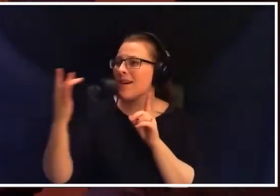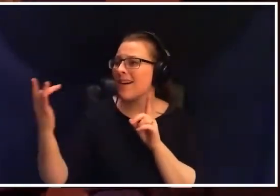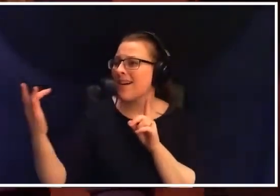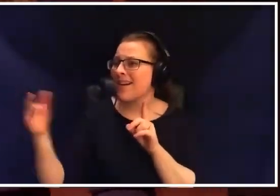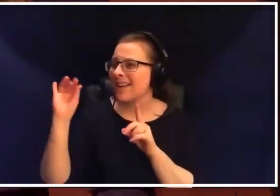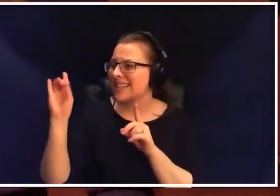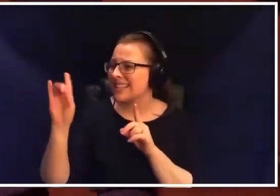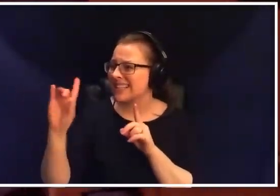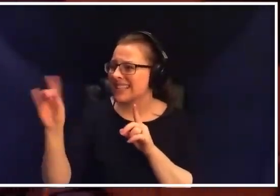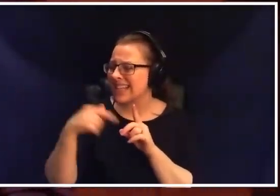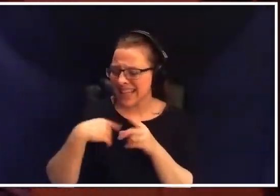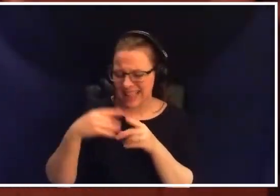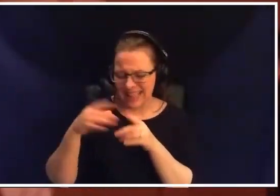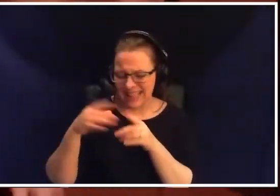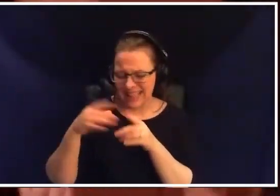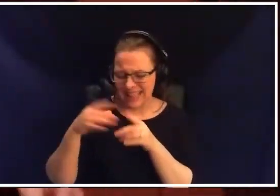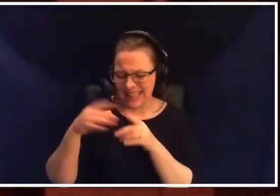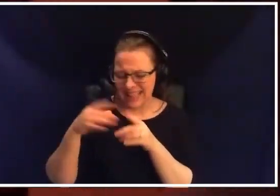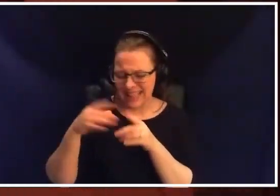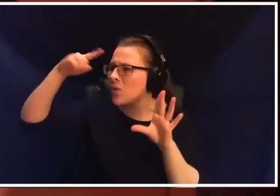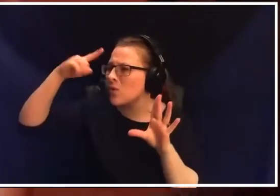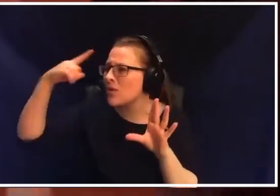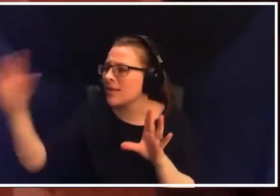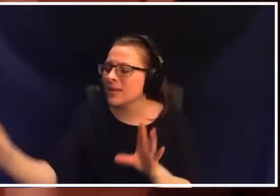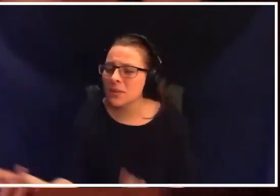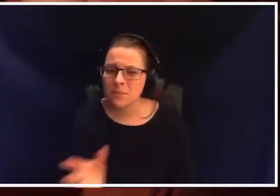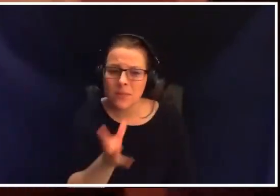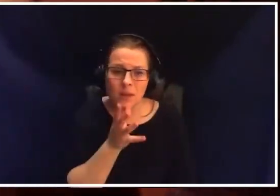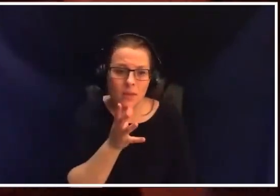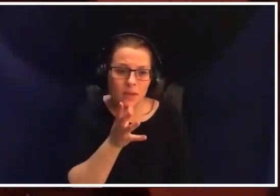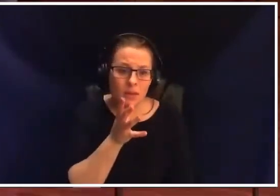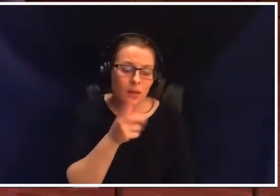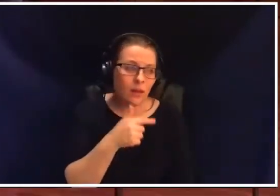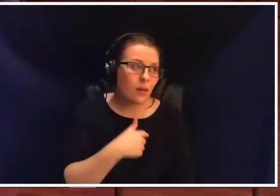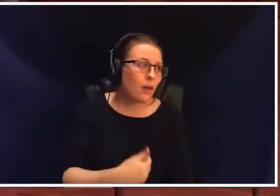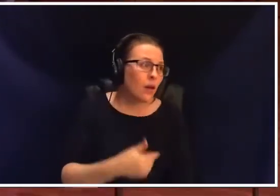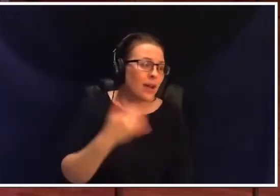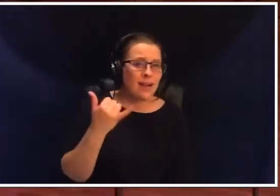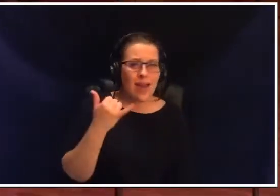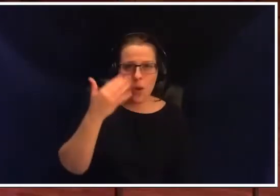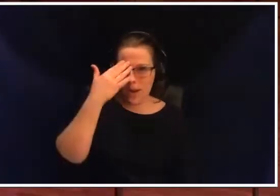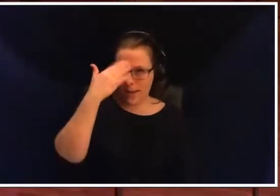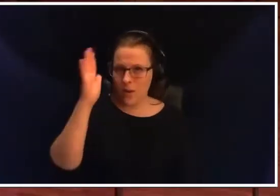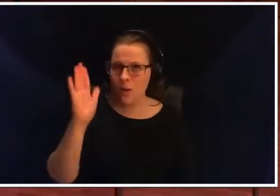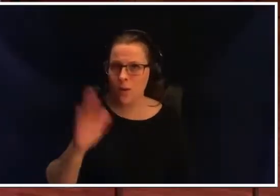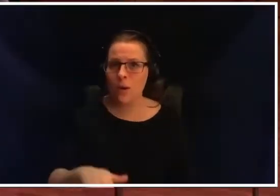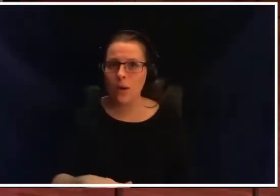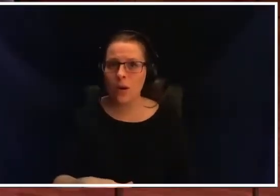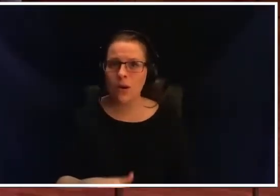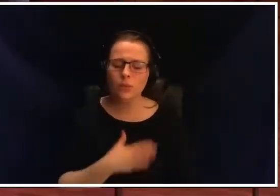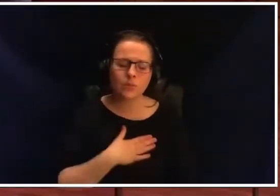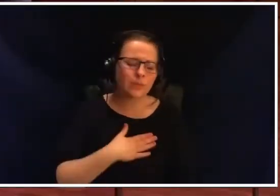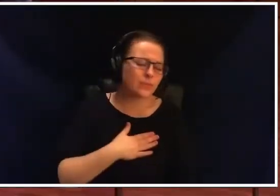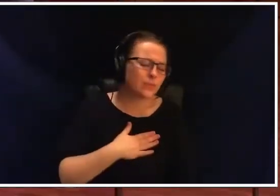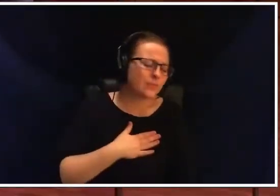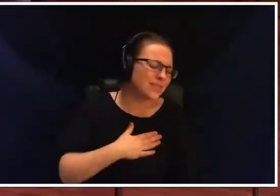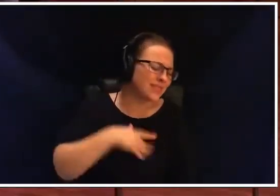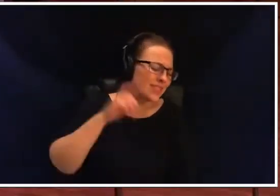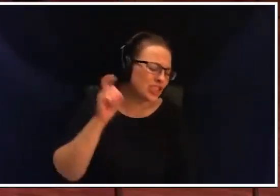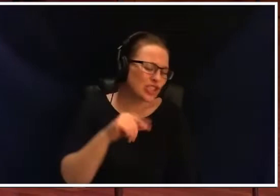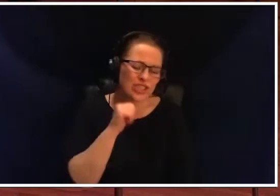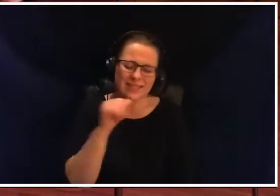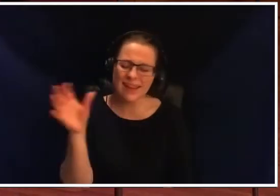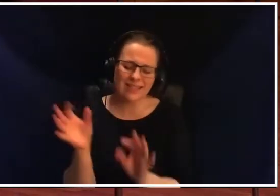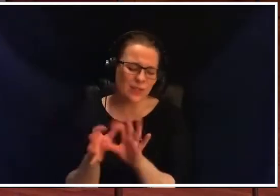ever let you go? Mamma Mia, now I really know. My, my, I should not have let you